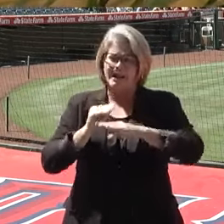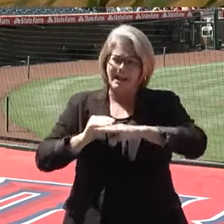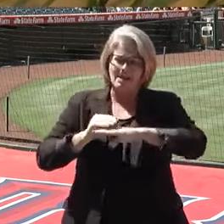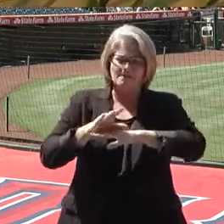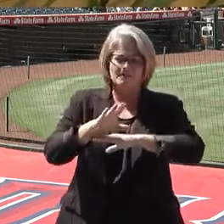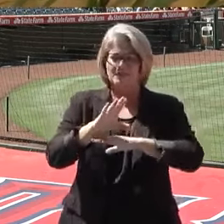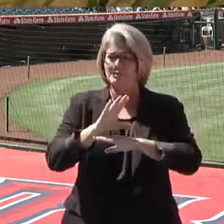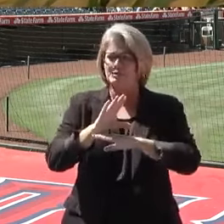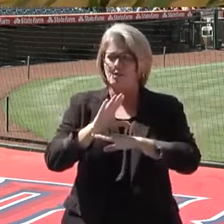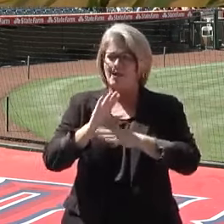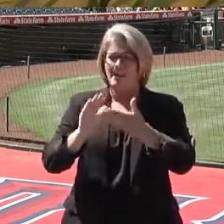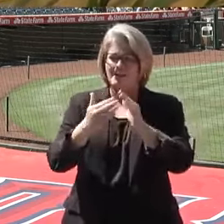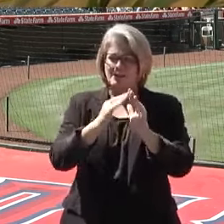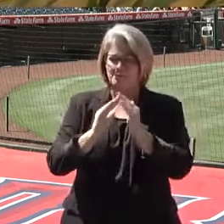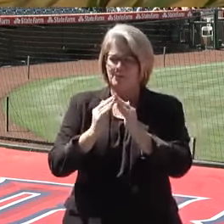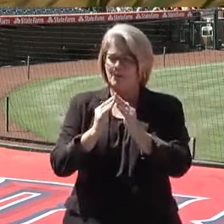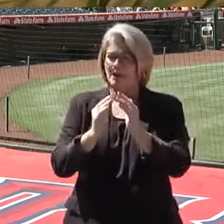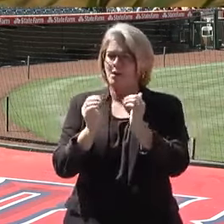than